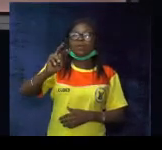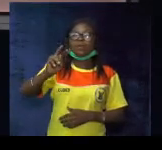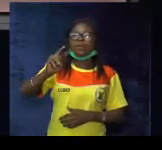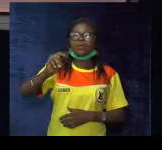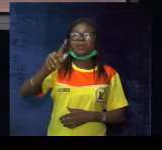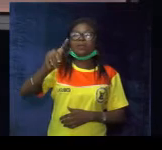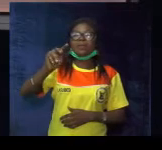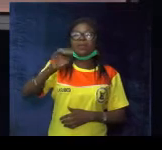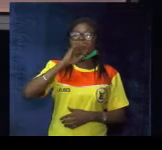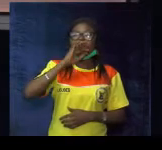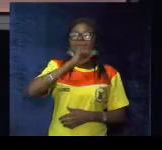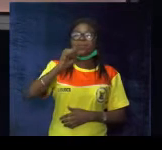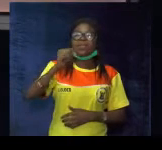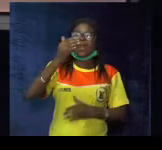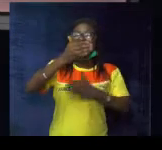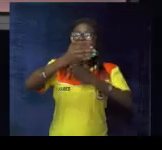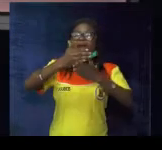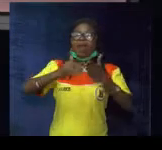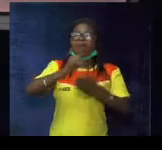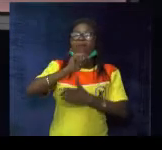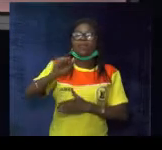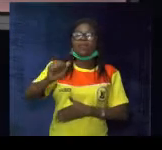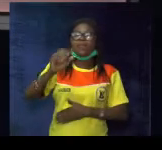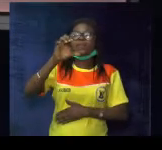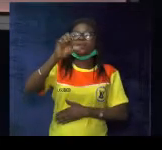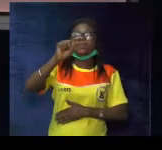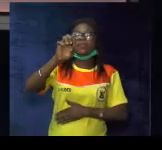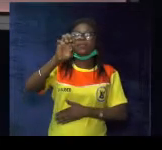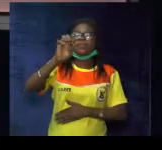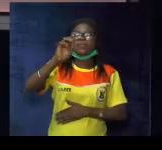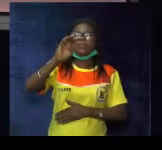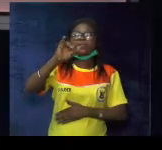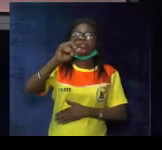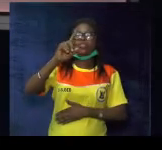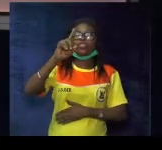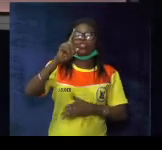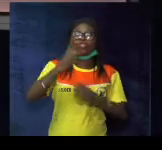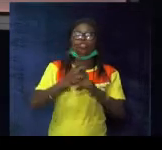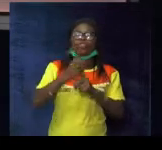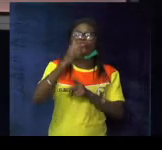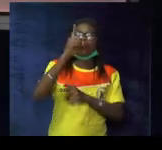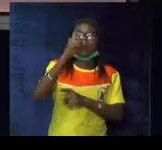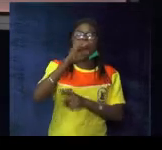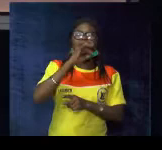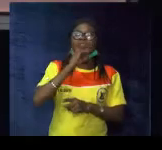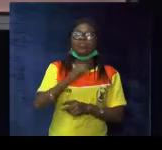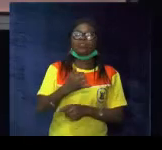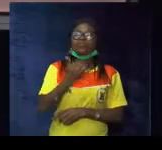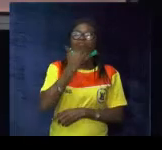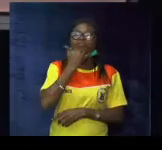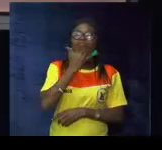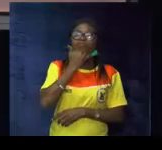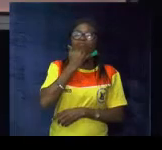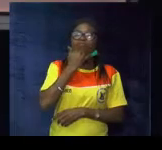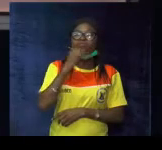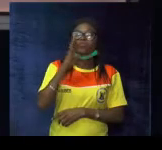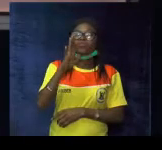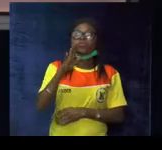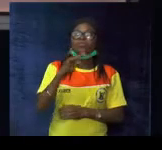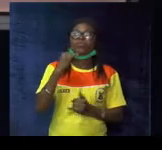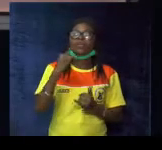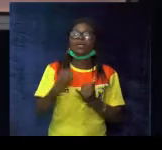semicircle. One of them, just one of them, is not correct. We found the